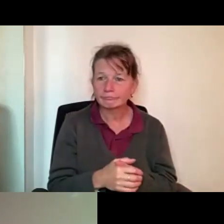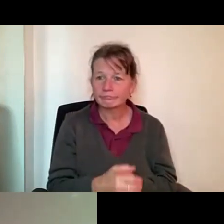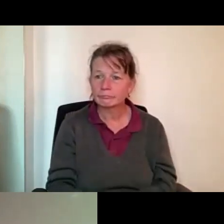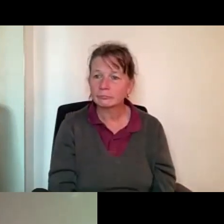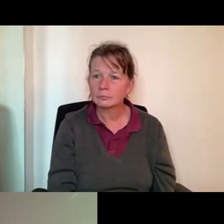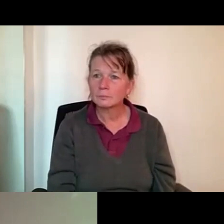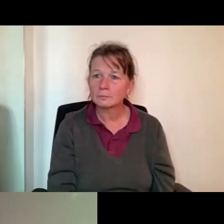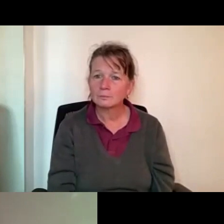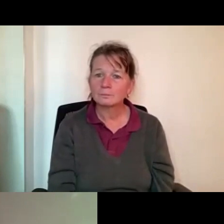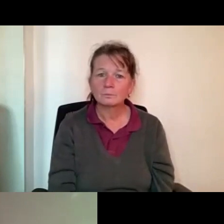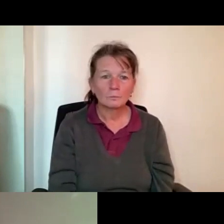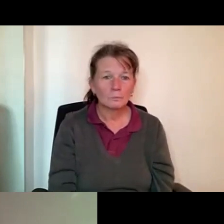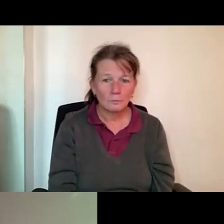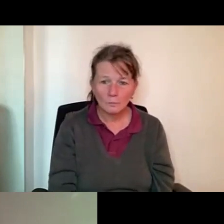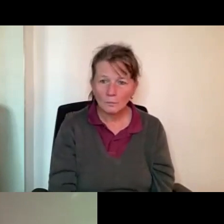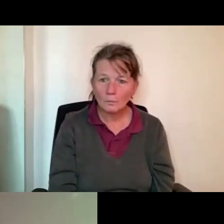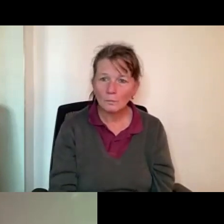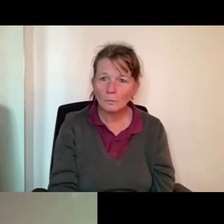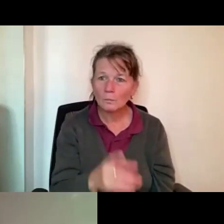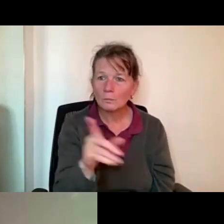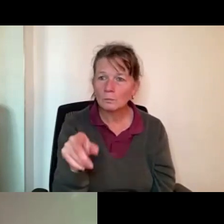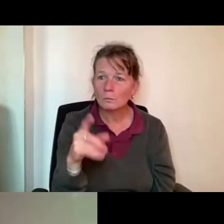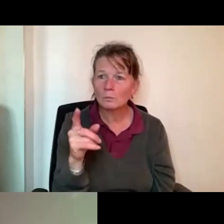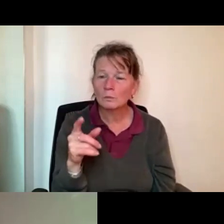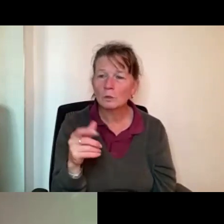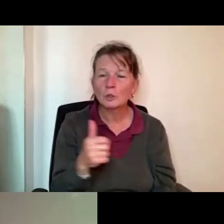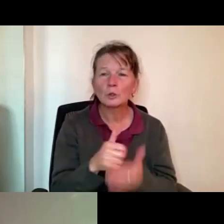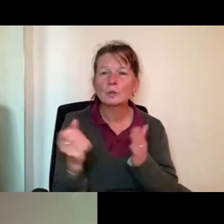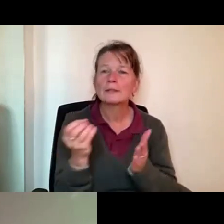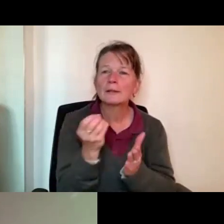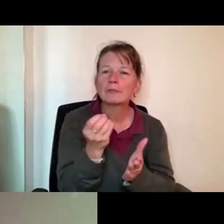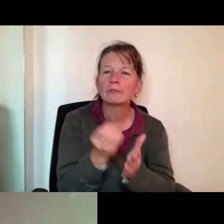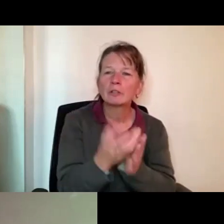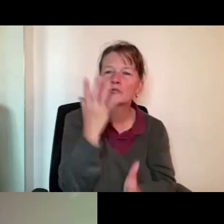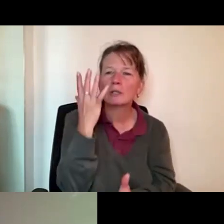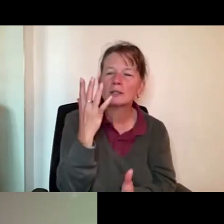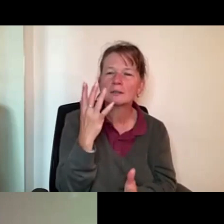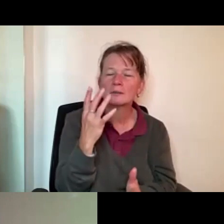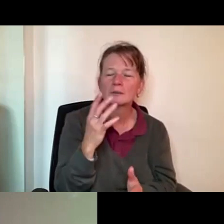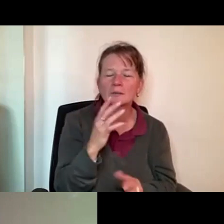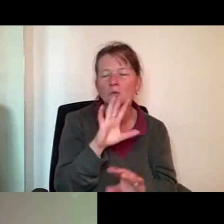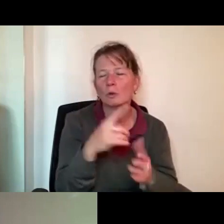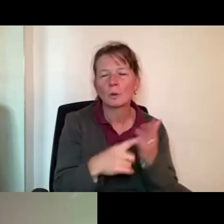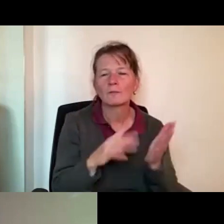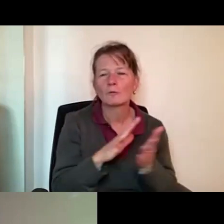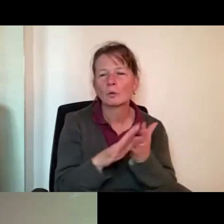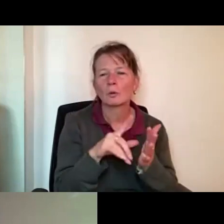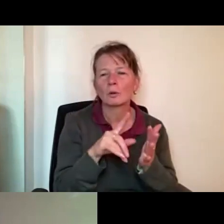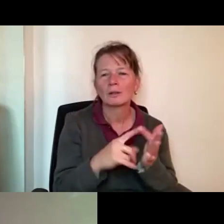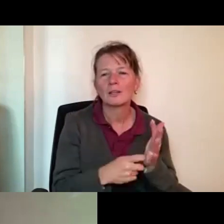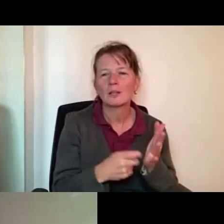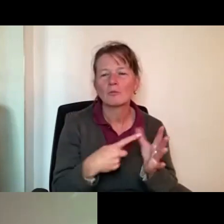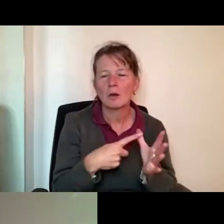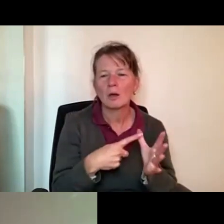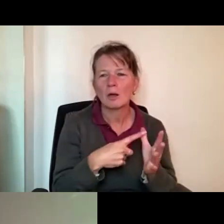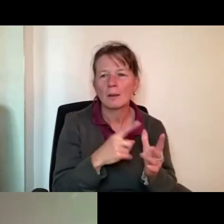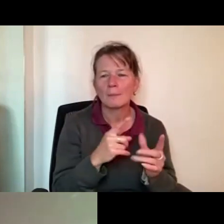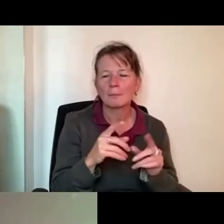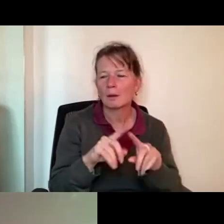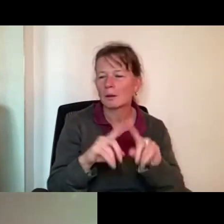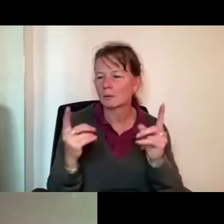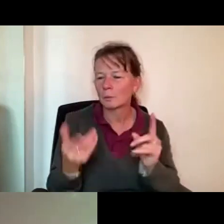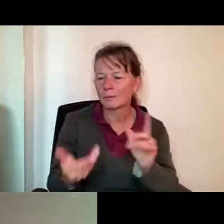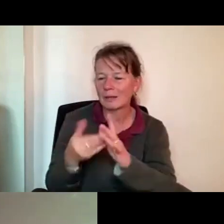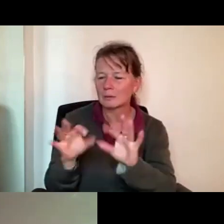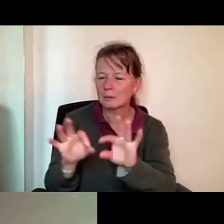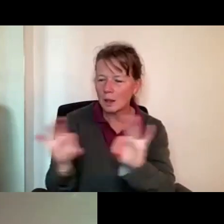I've recently fundraised not just for hero work but for a different company, and we put in an access contingency